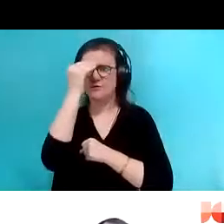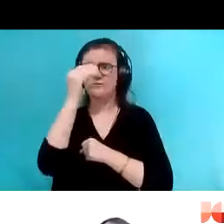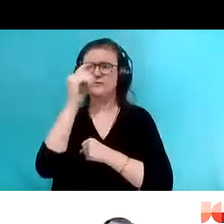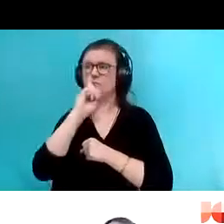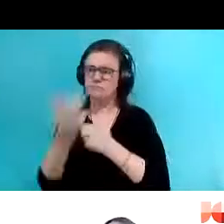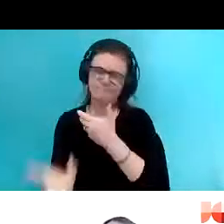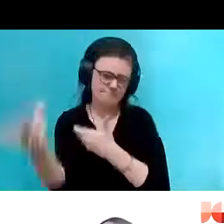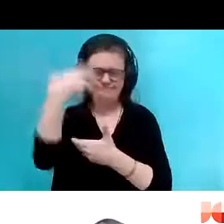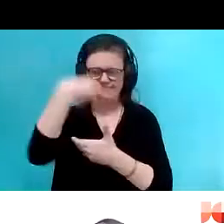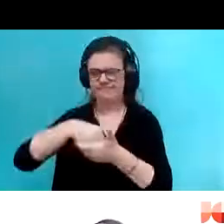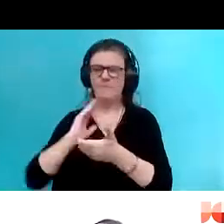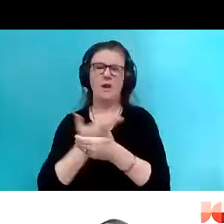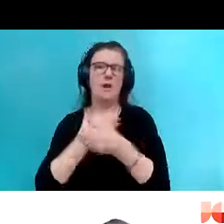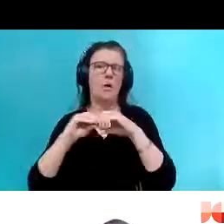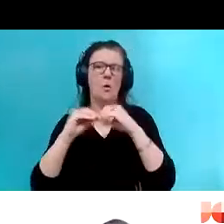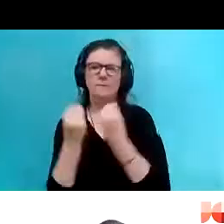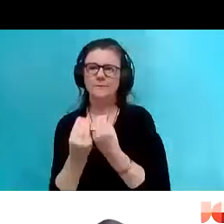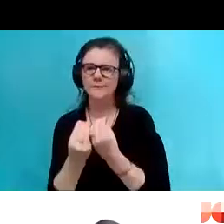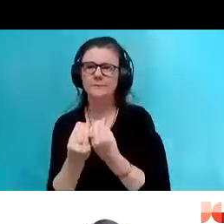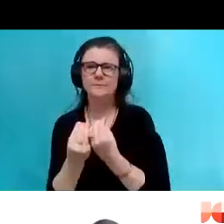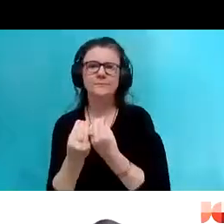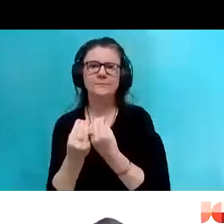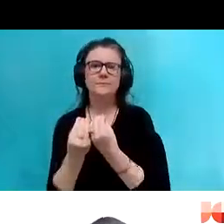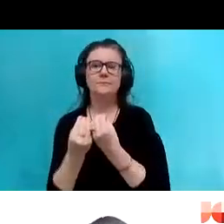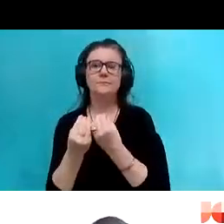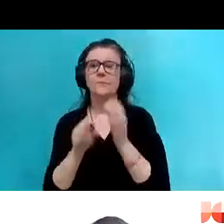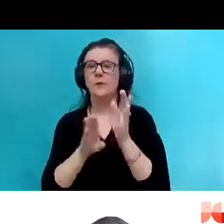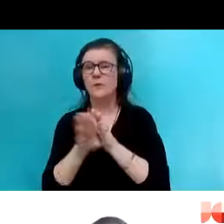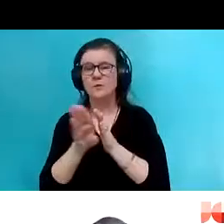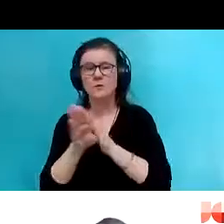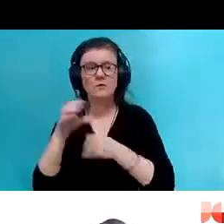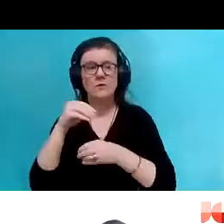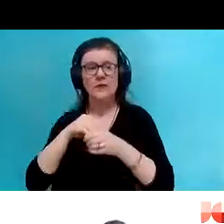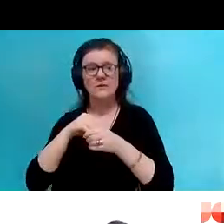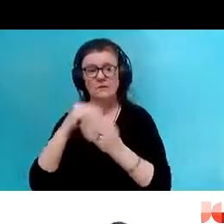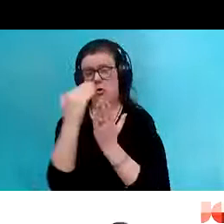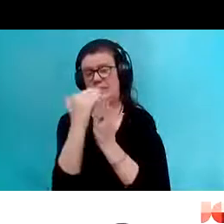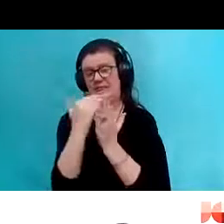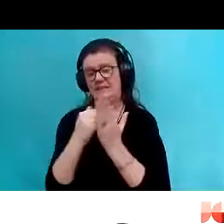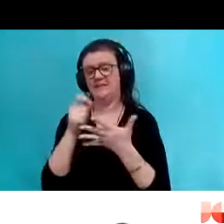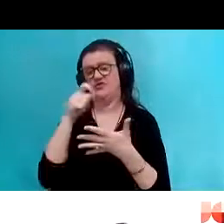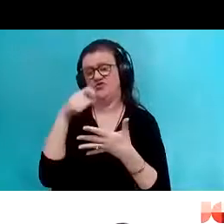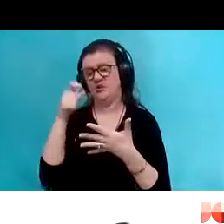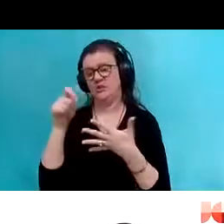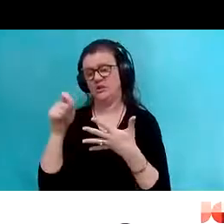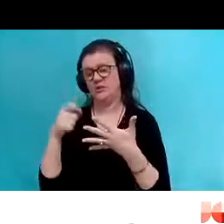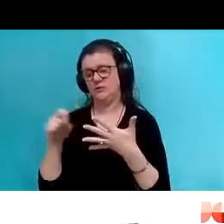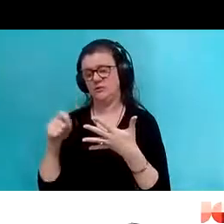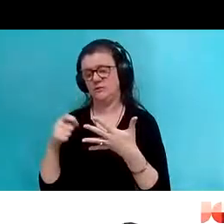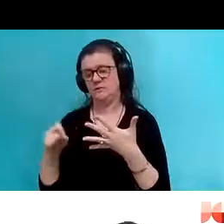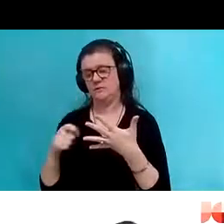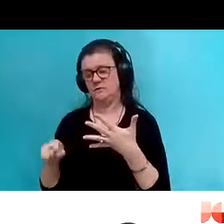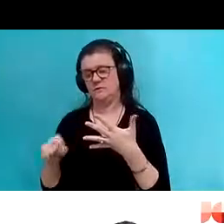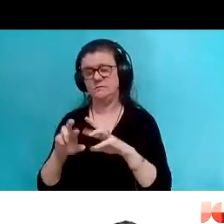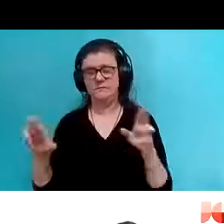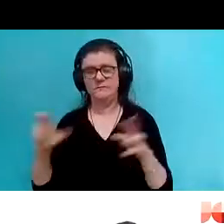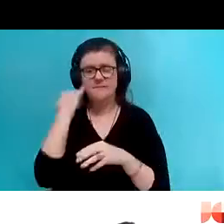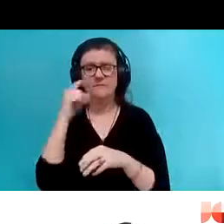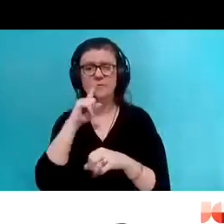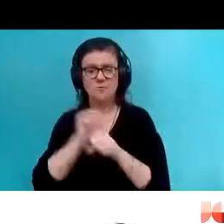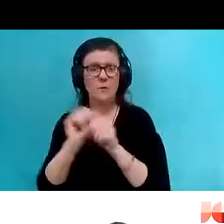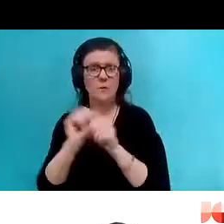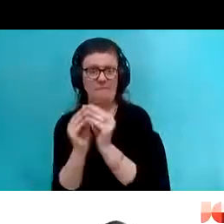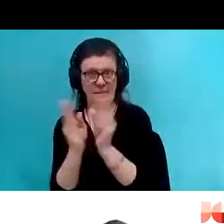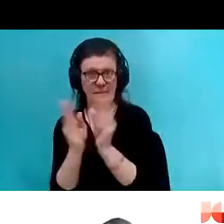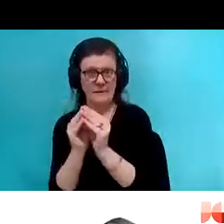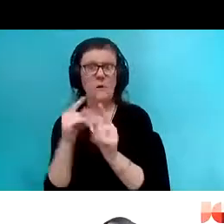your organisation. We've done things like develop internal checklists that allow us to ensure that we are now